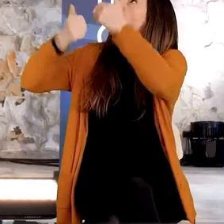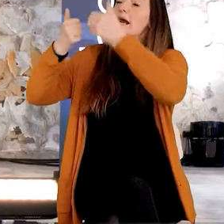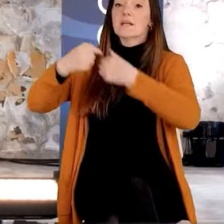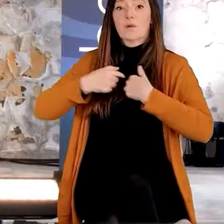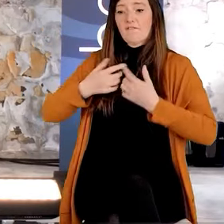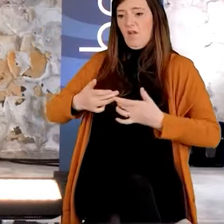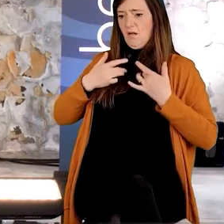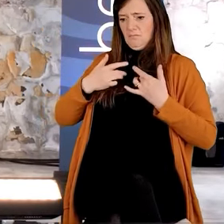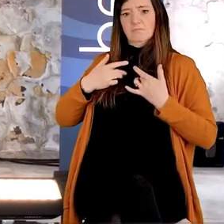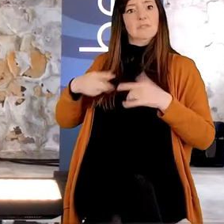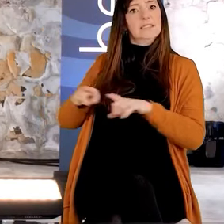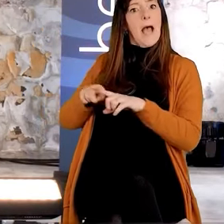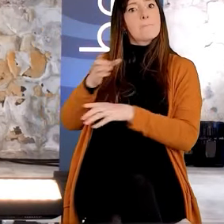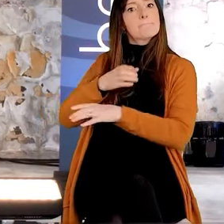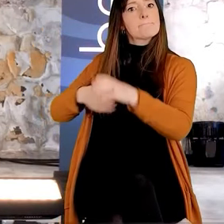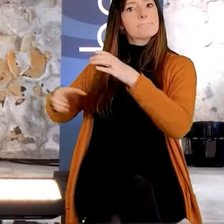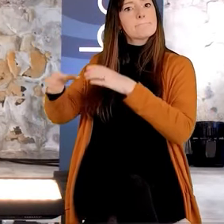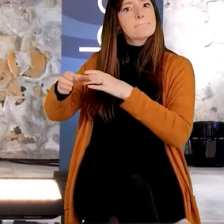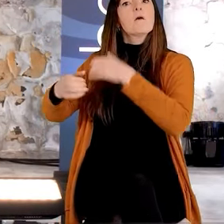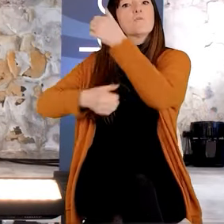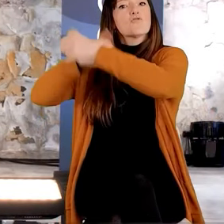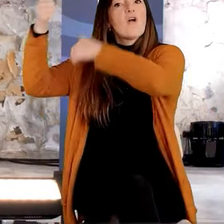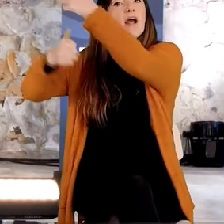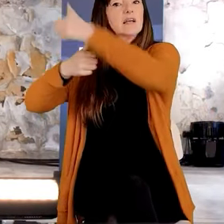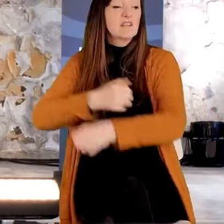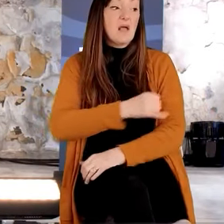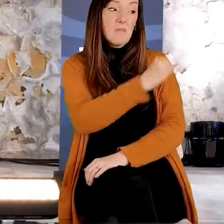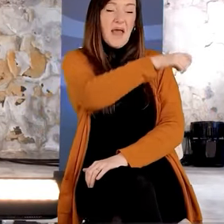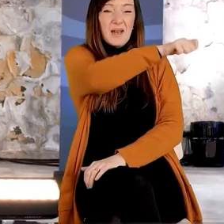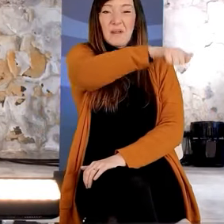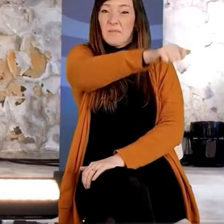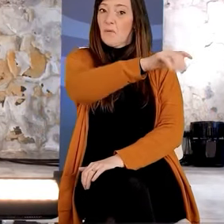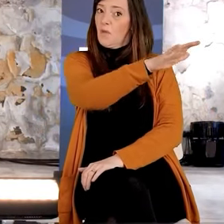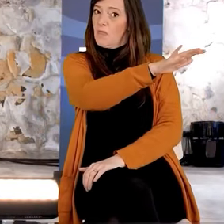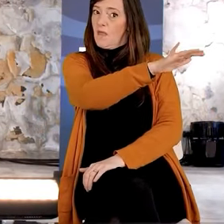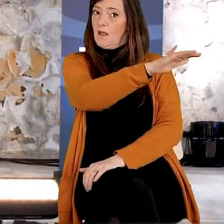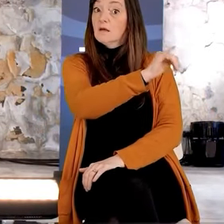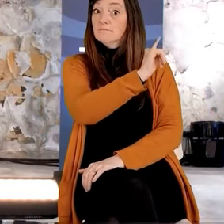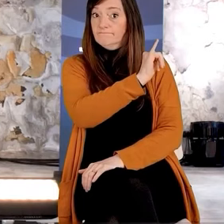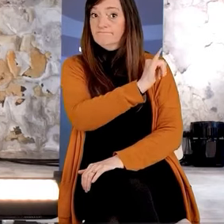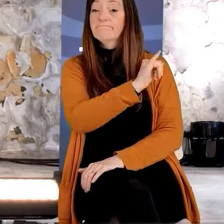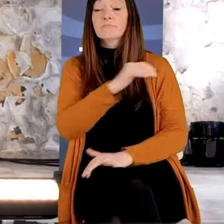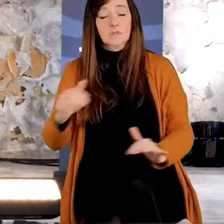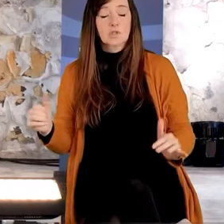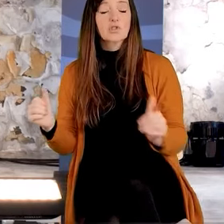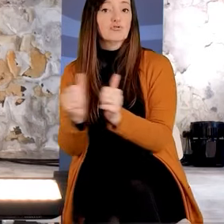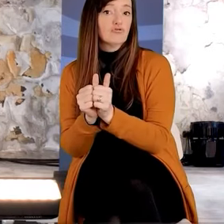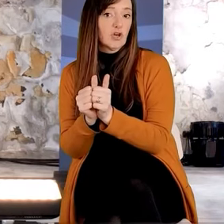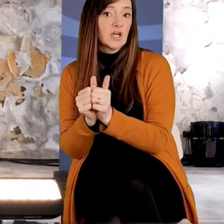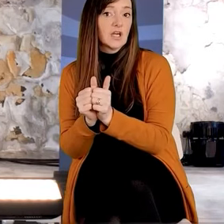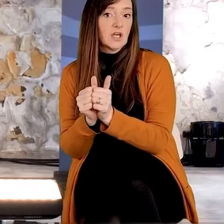say, well, yes, that's a good idea. I'm going to pray. There are bad people out there. Yeah, there really are.